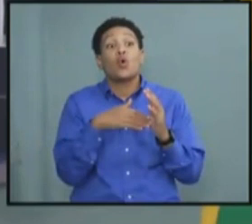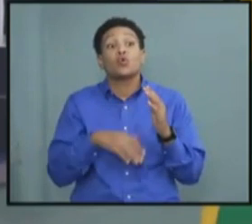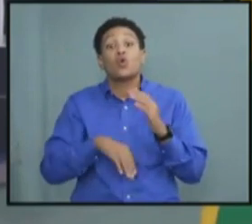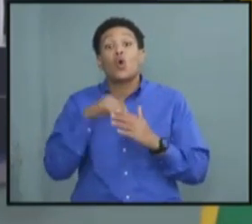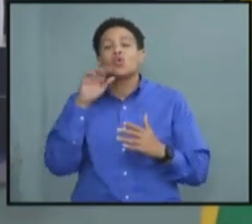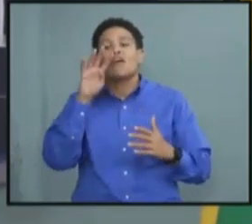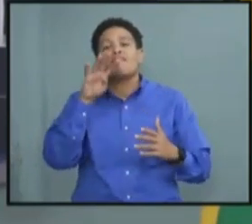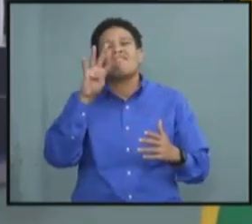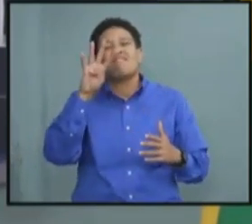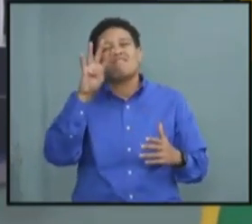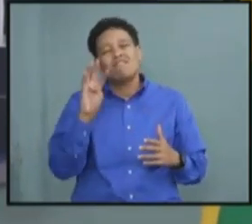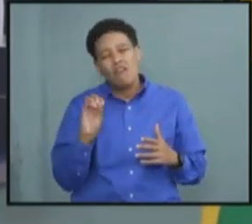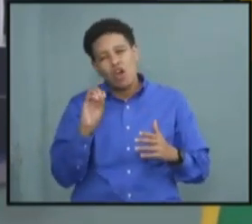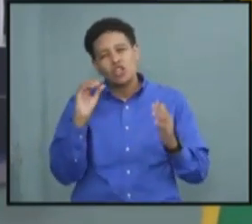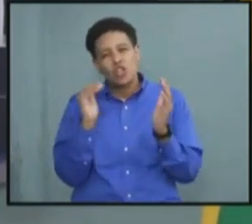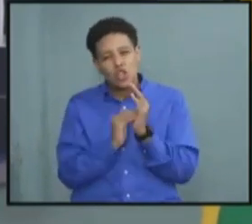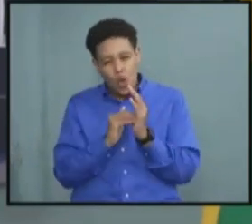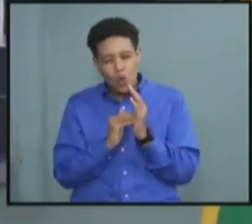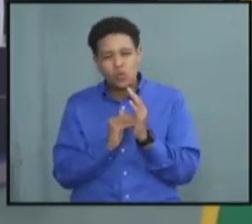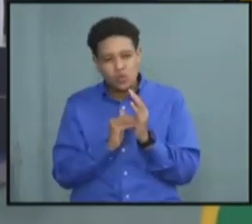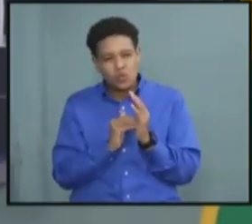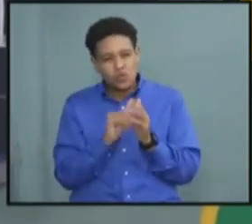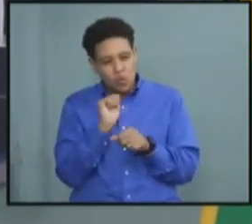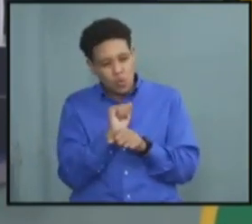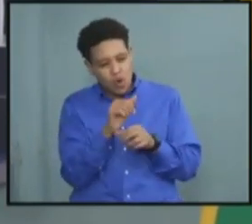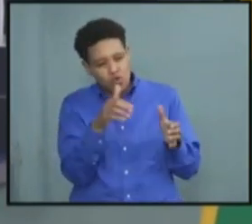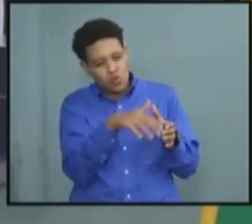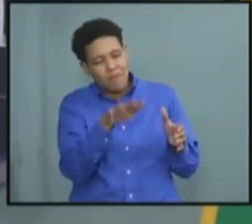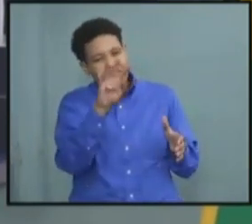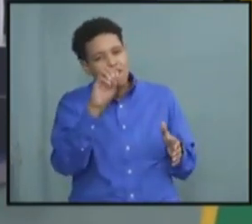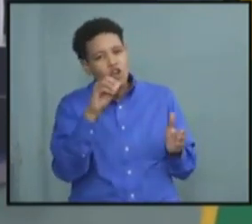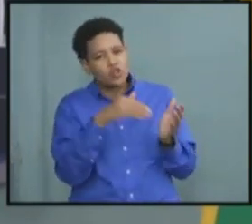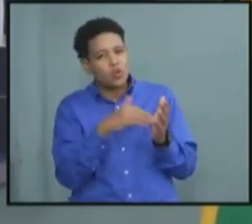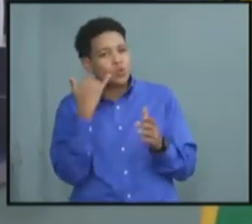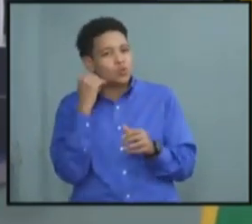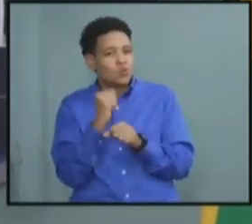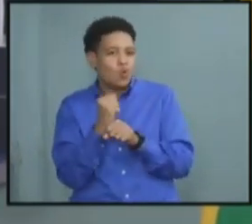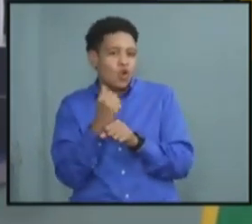40,000, a workforce of 40,000.